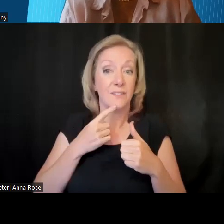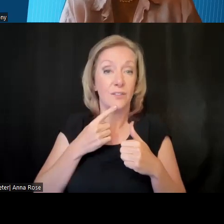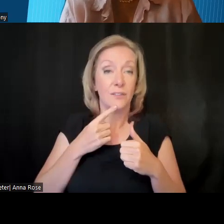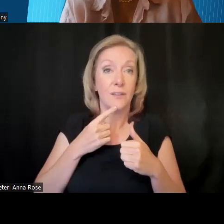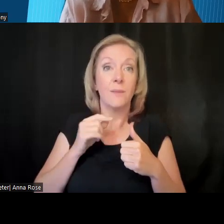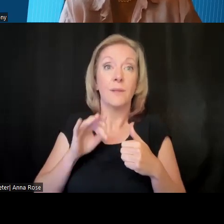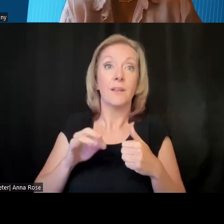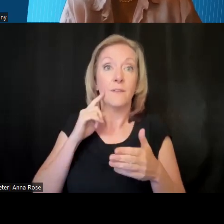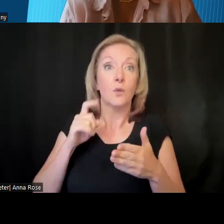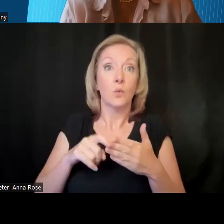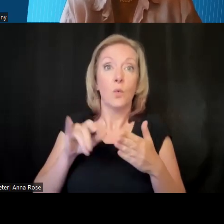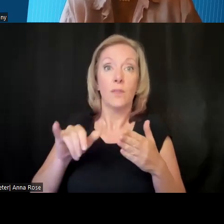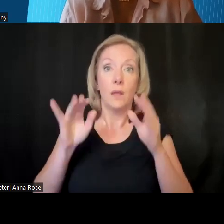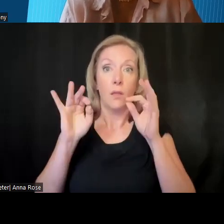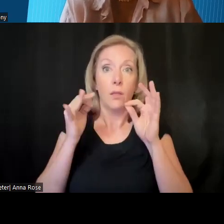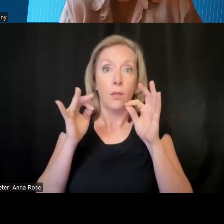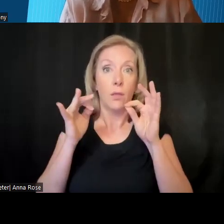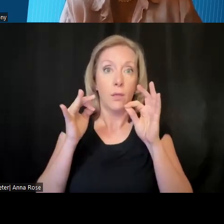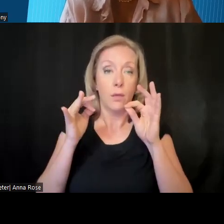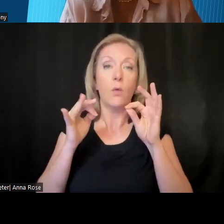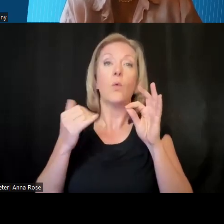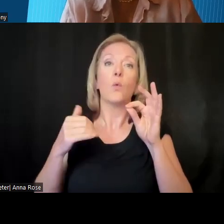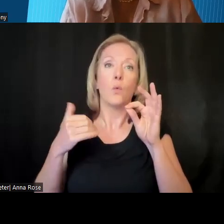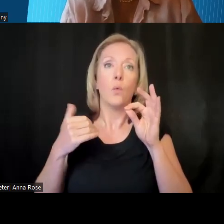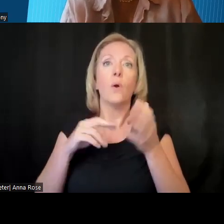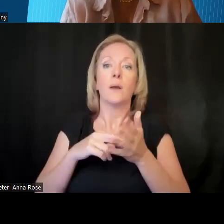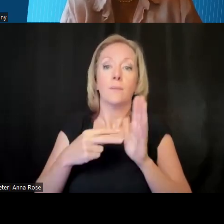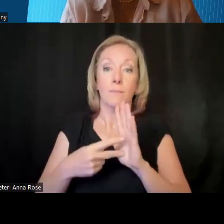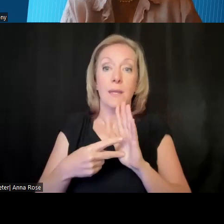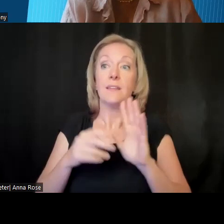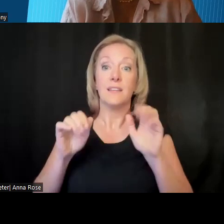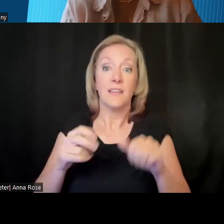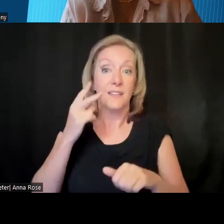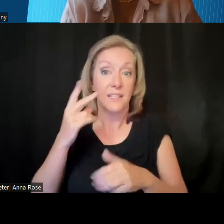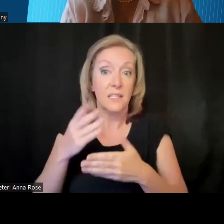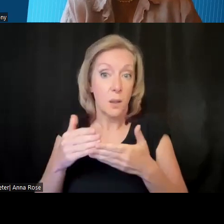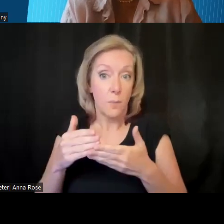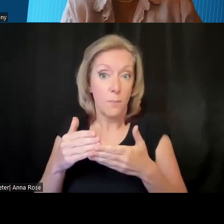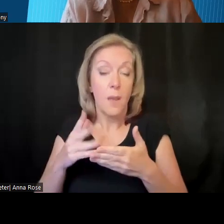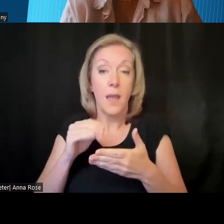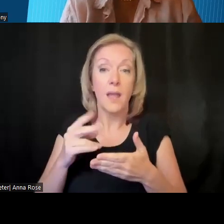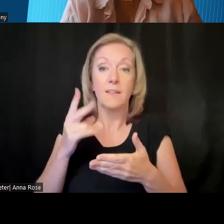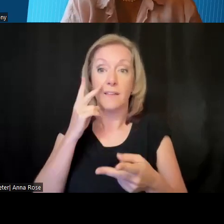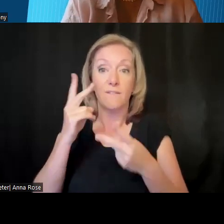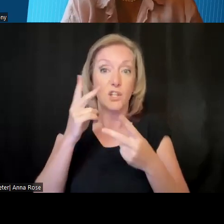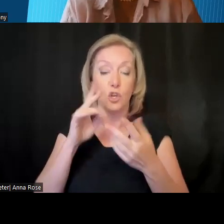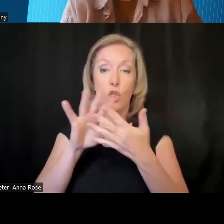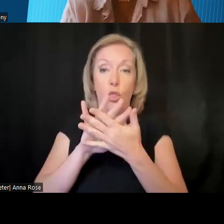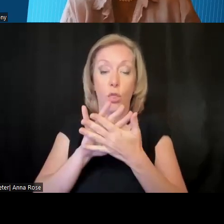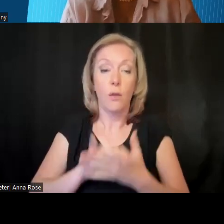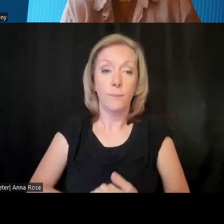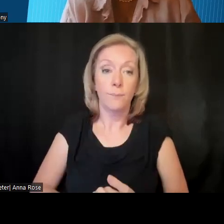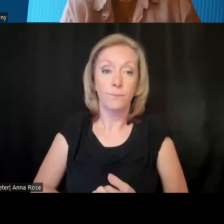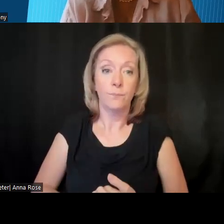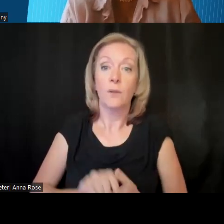see nystagmus, we know two things. One is that the kid has some vision, and one is that the vision is compromised. So anytime you